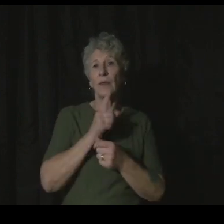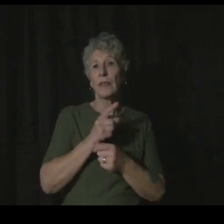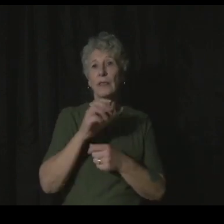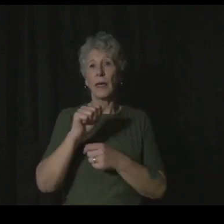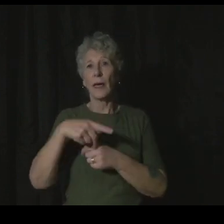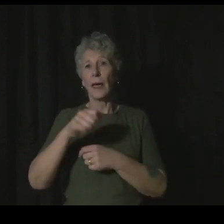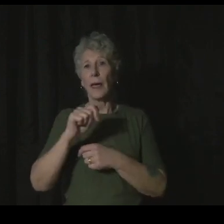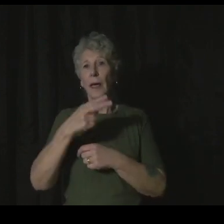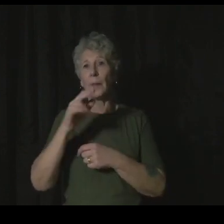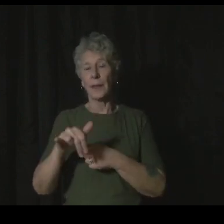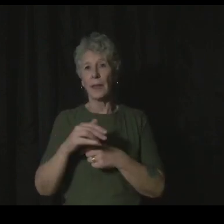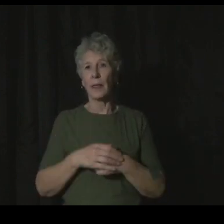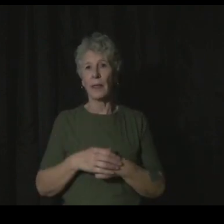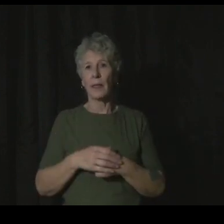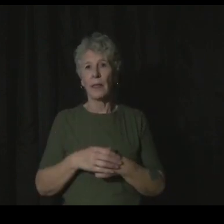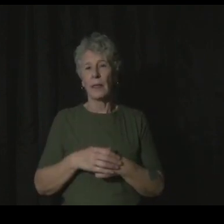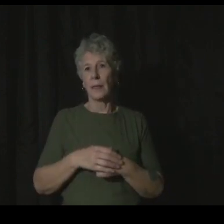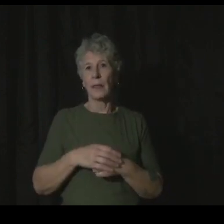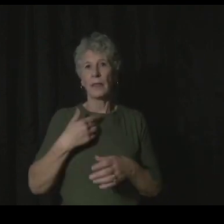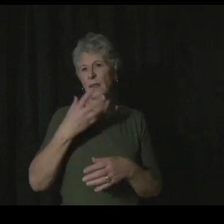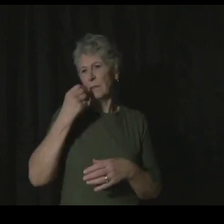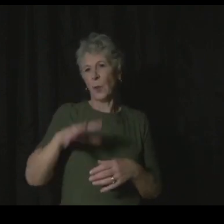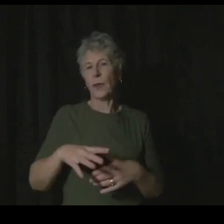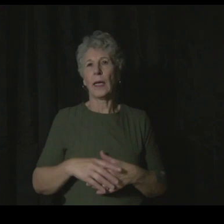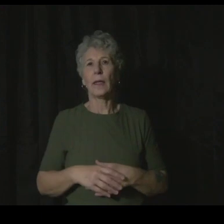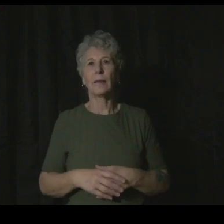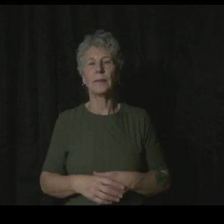right? I'm not apathetic. I just don't care.